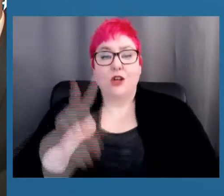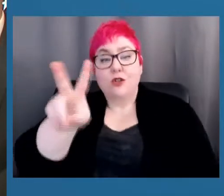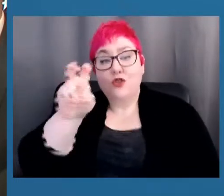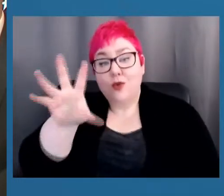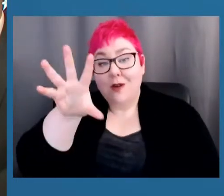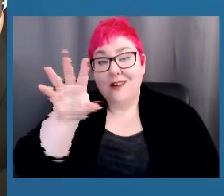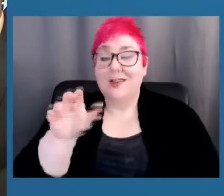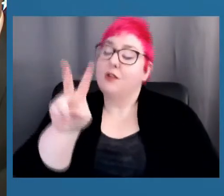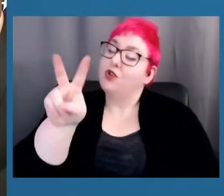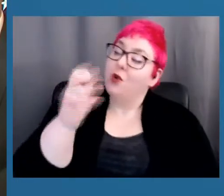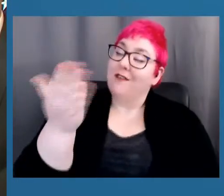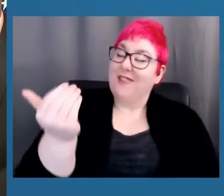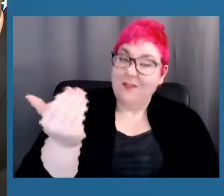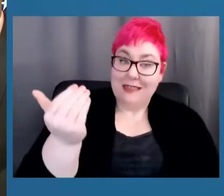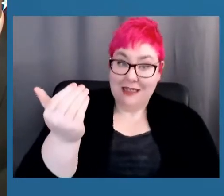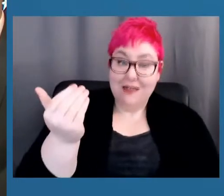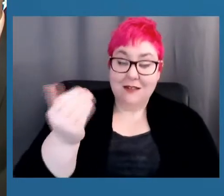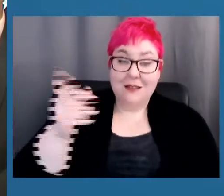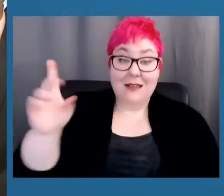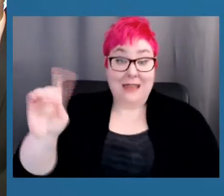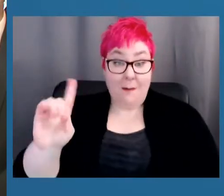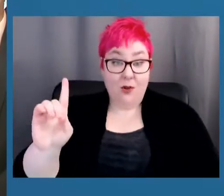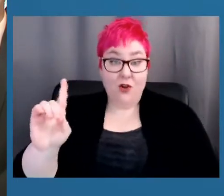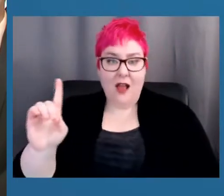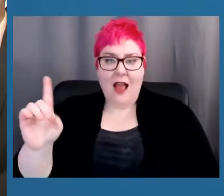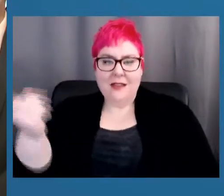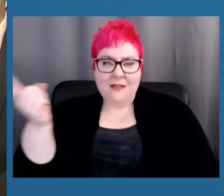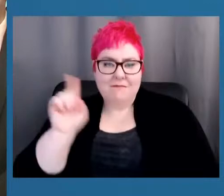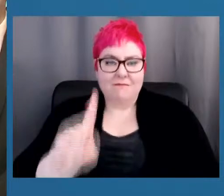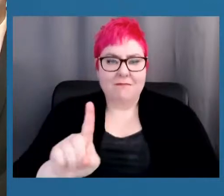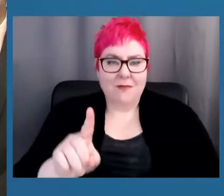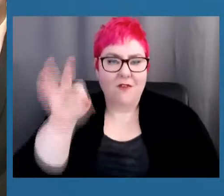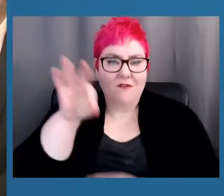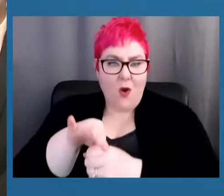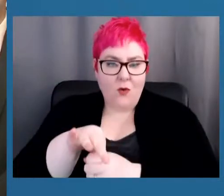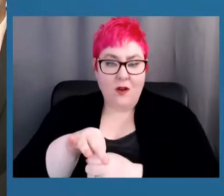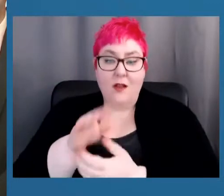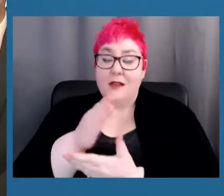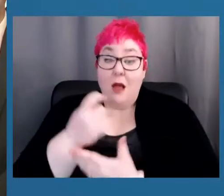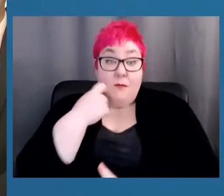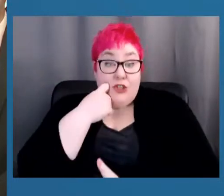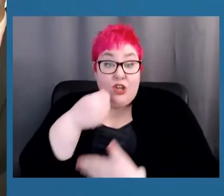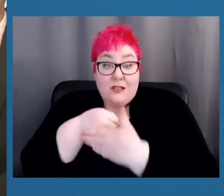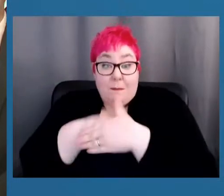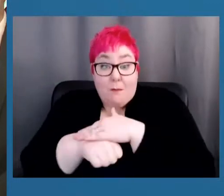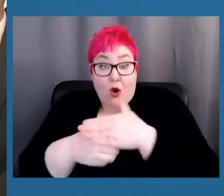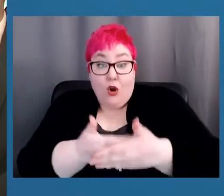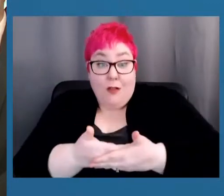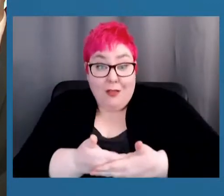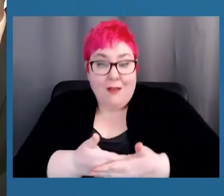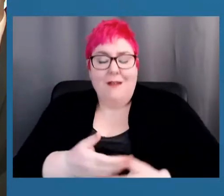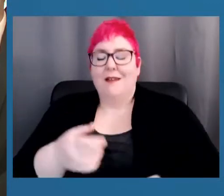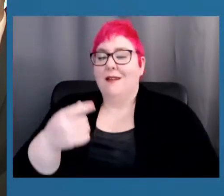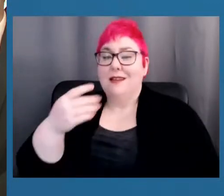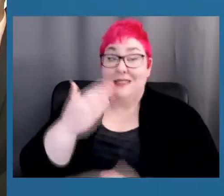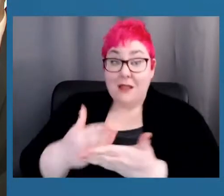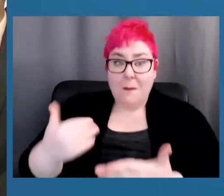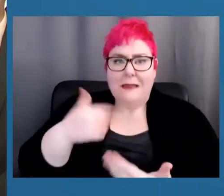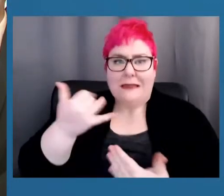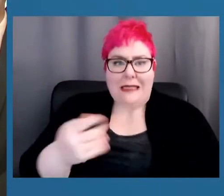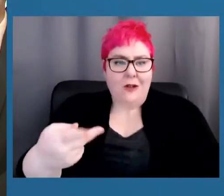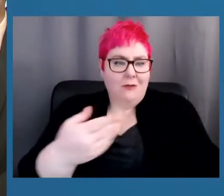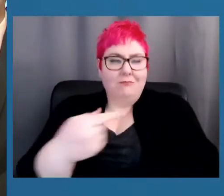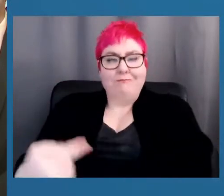215 Democrats came to the floor, some just giving birth, some having an IV hooked to them to come